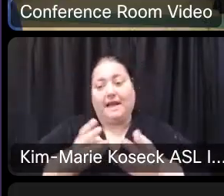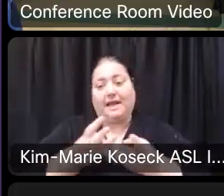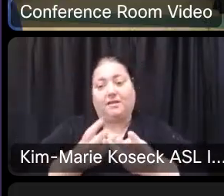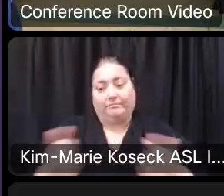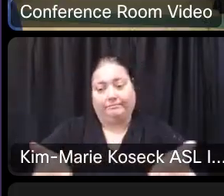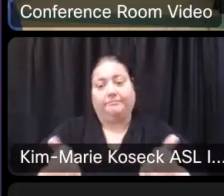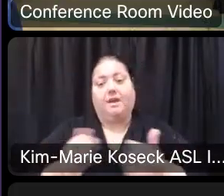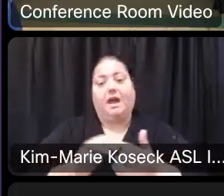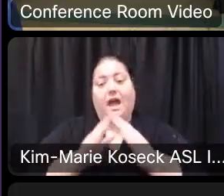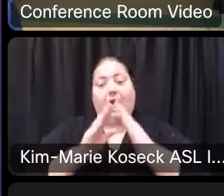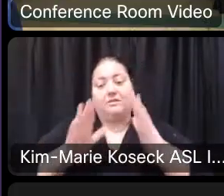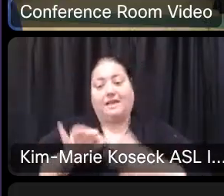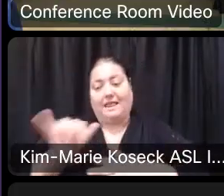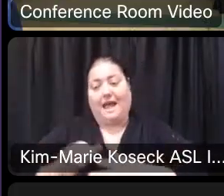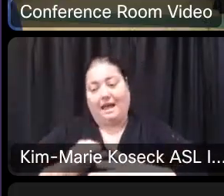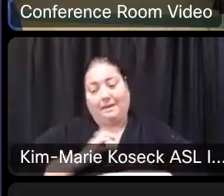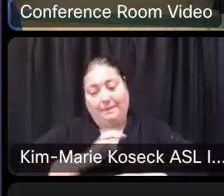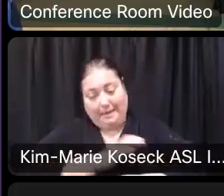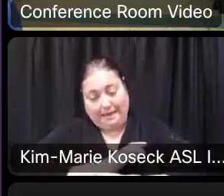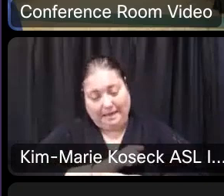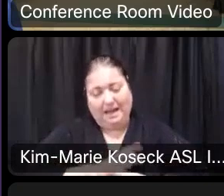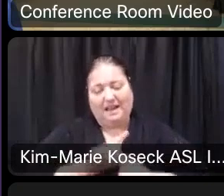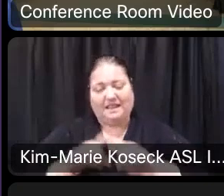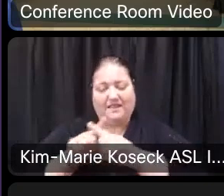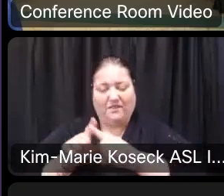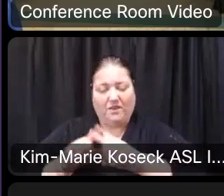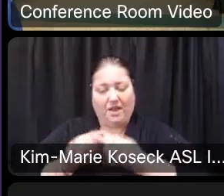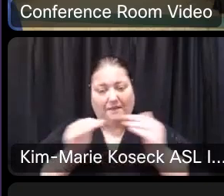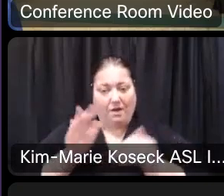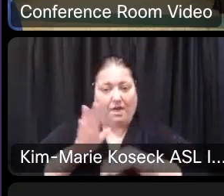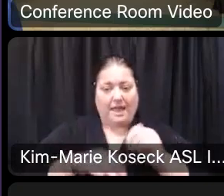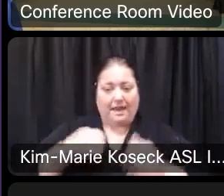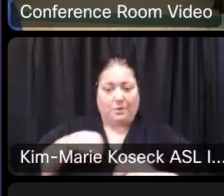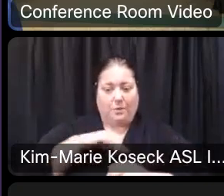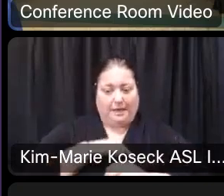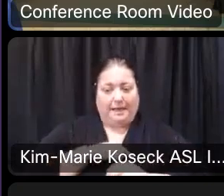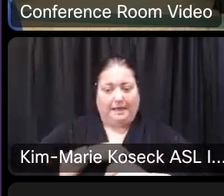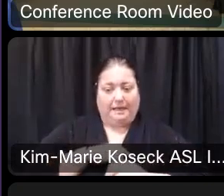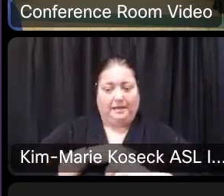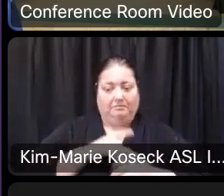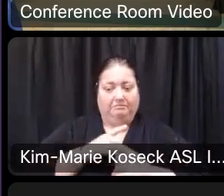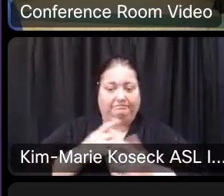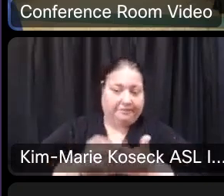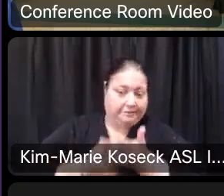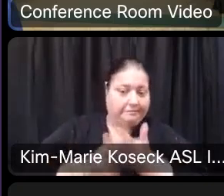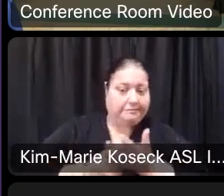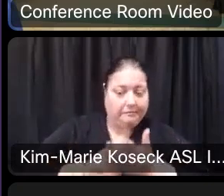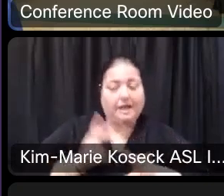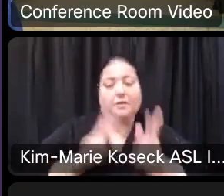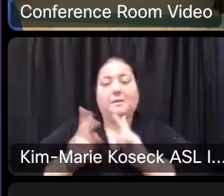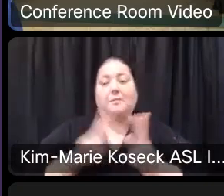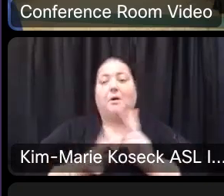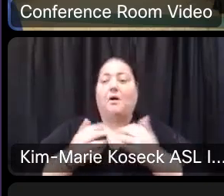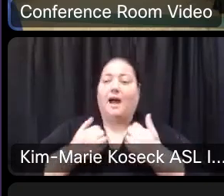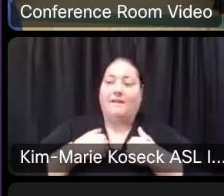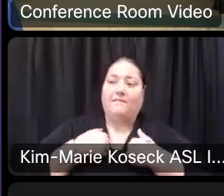lot in that committee at a much different level than we're addressing it at. So, and you have people on that board